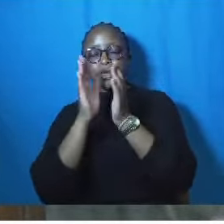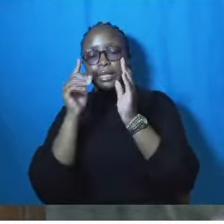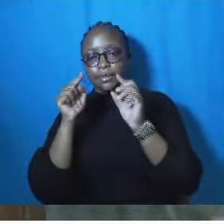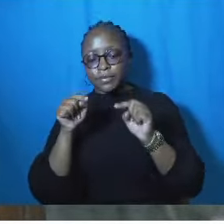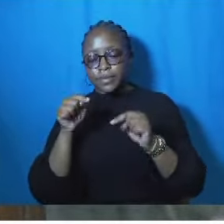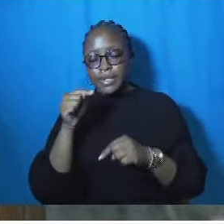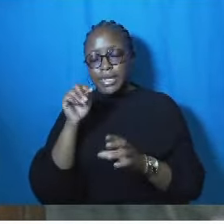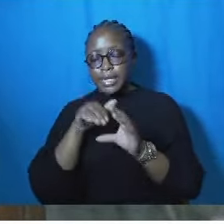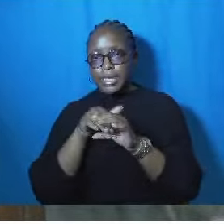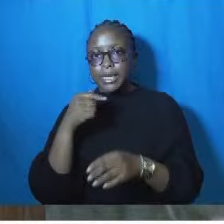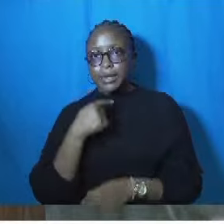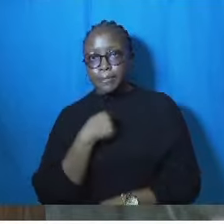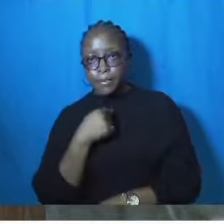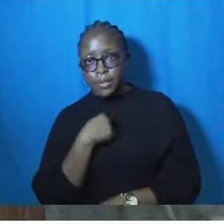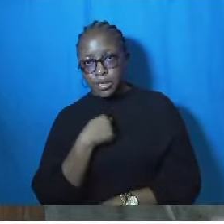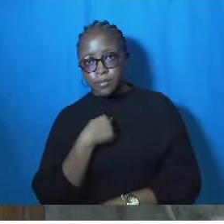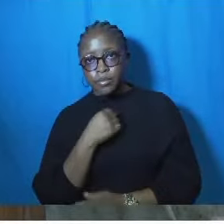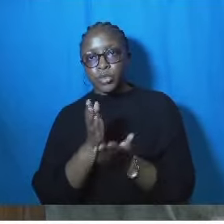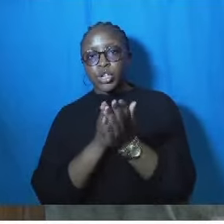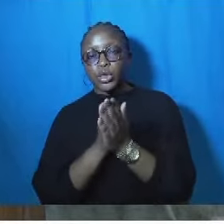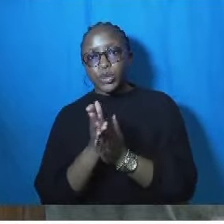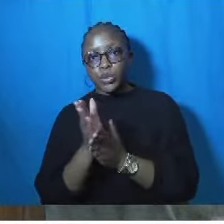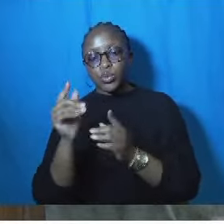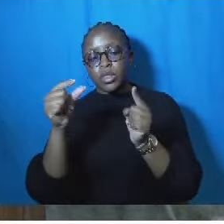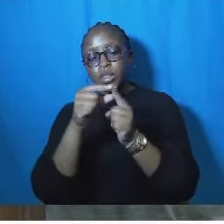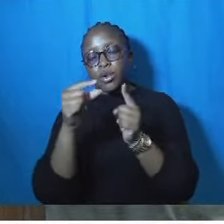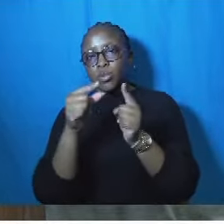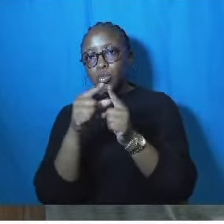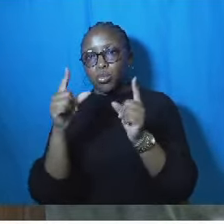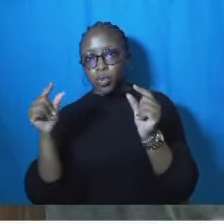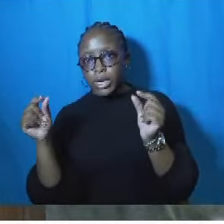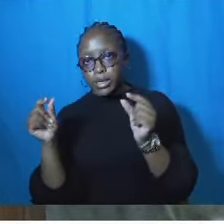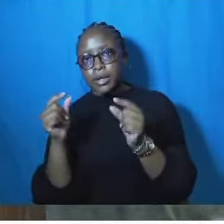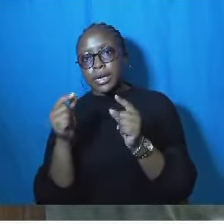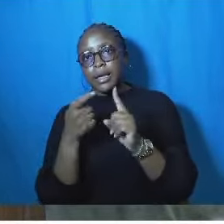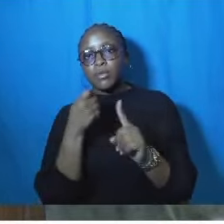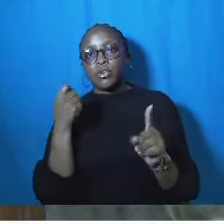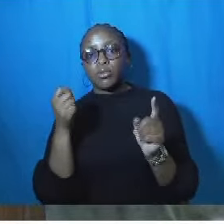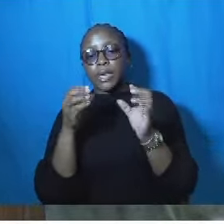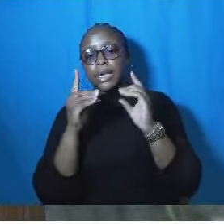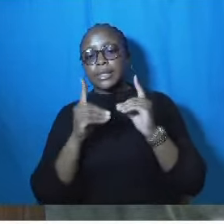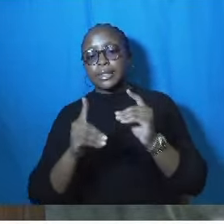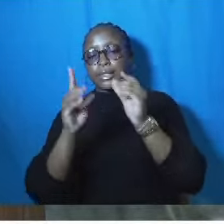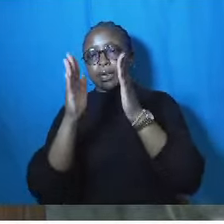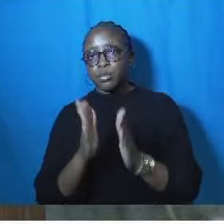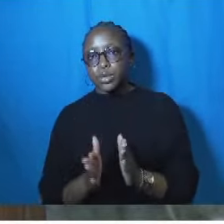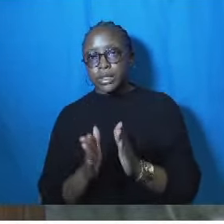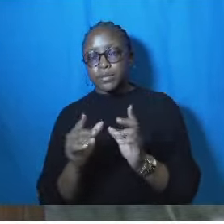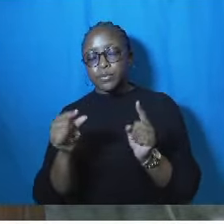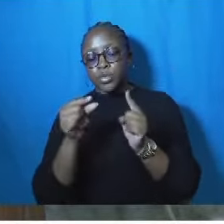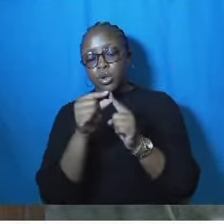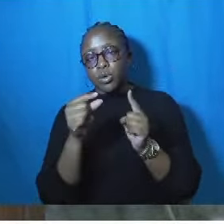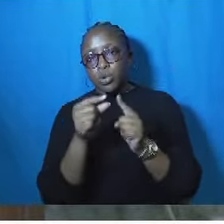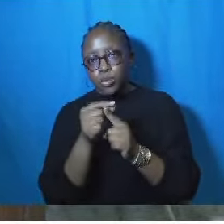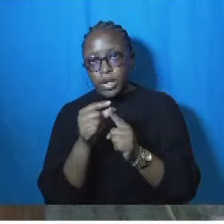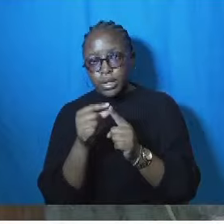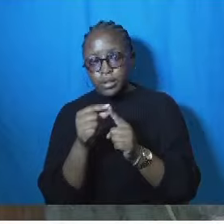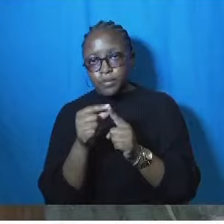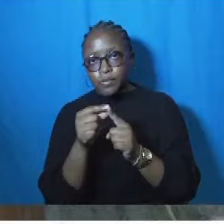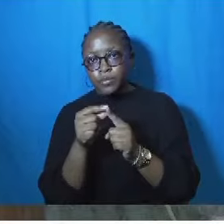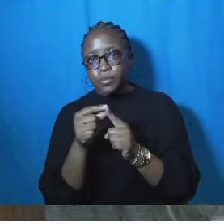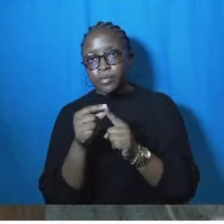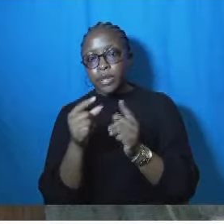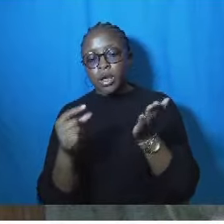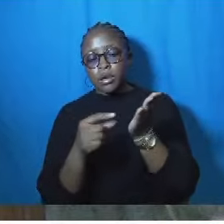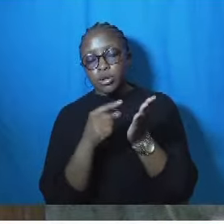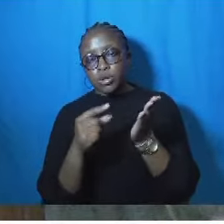message of the disciples, who were the apostles. The message of the gospel that the apostles preached and passed on to